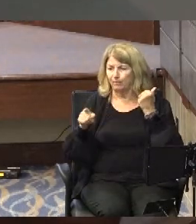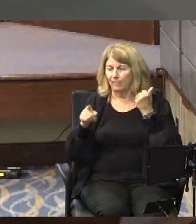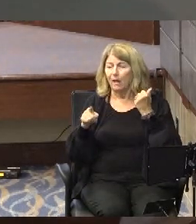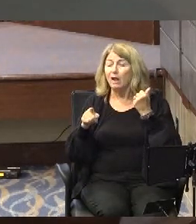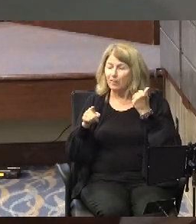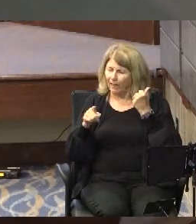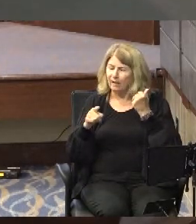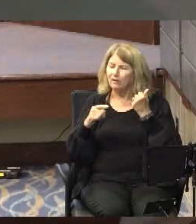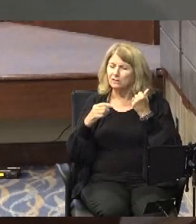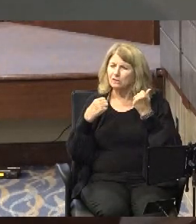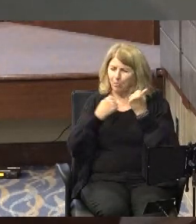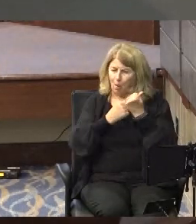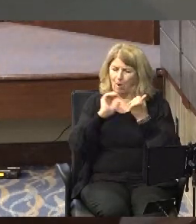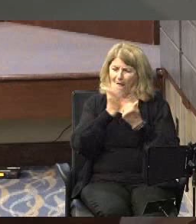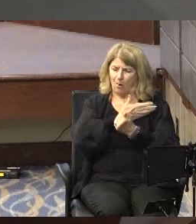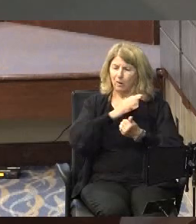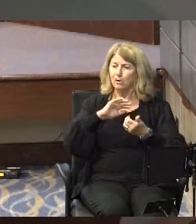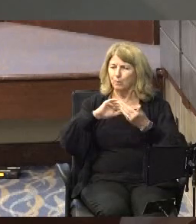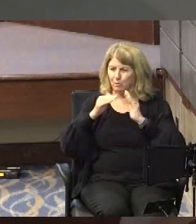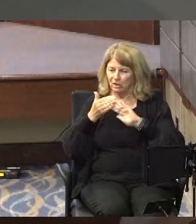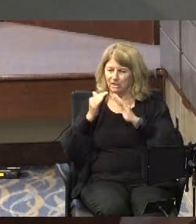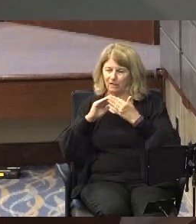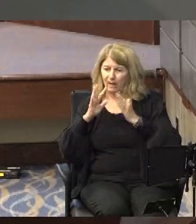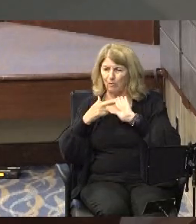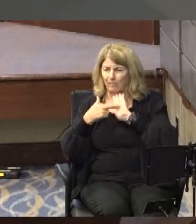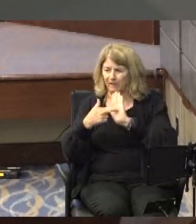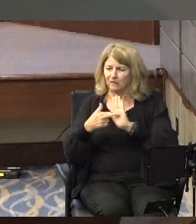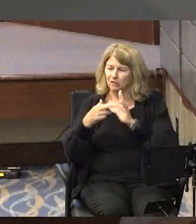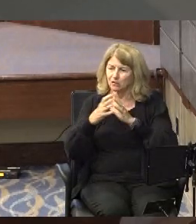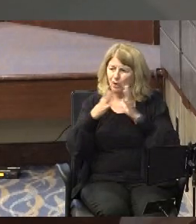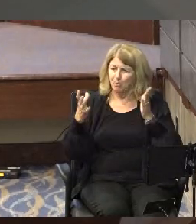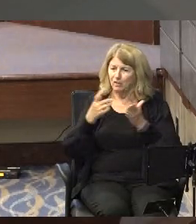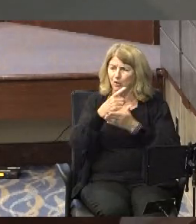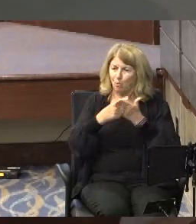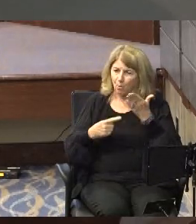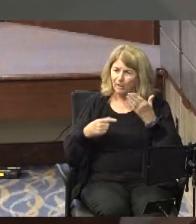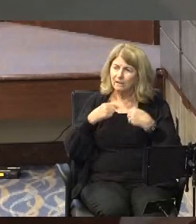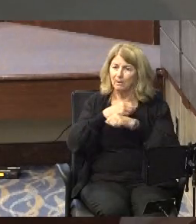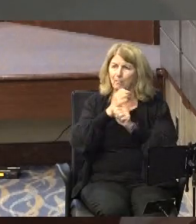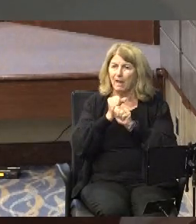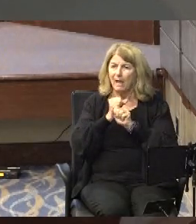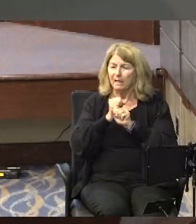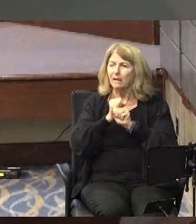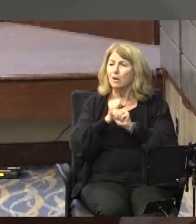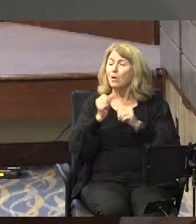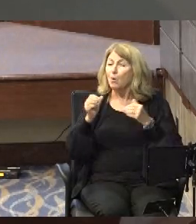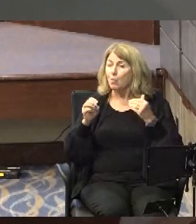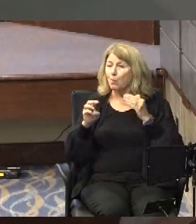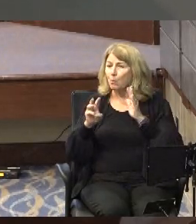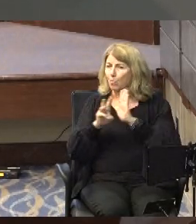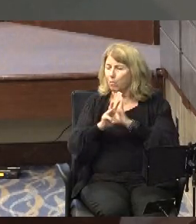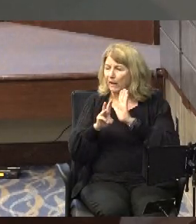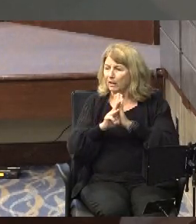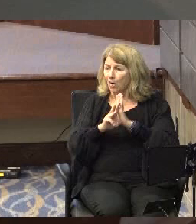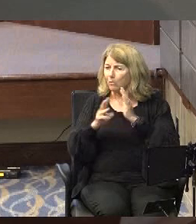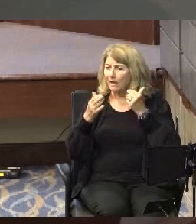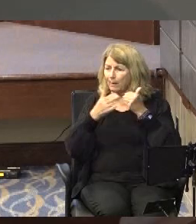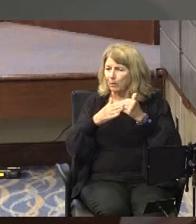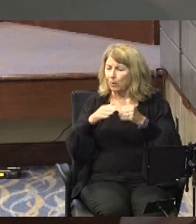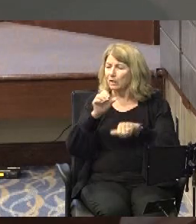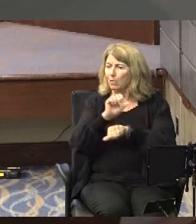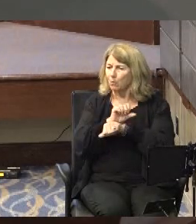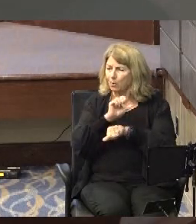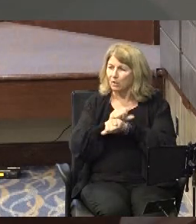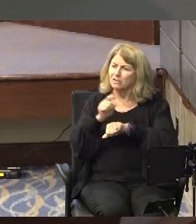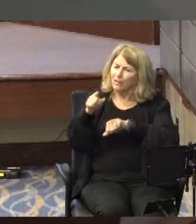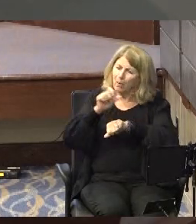community. They represent so much of what has made Waco great and flourish. Their business is an extension of their dedication to work tirelessly